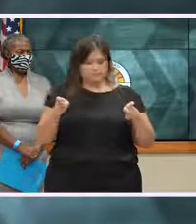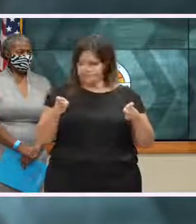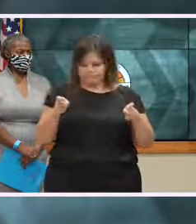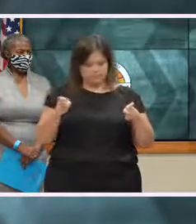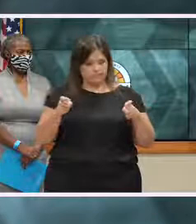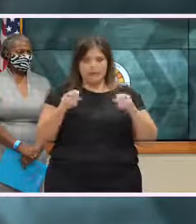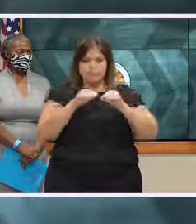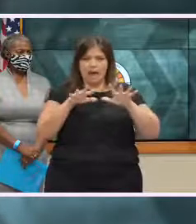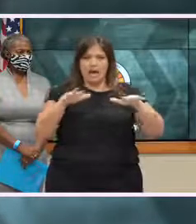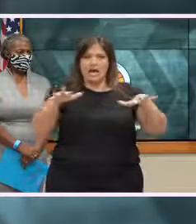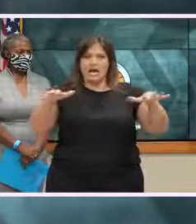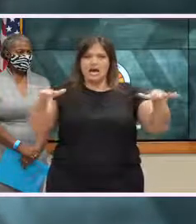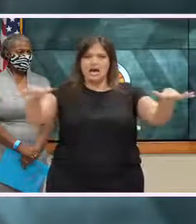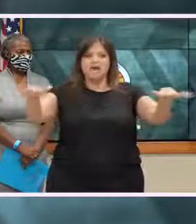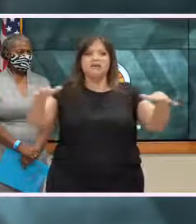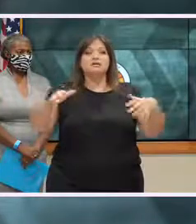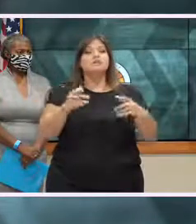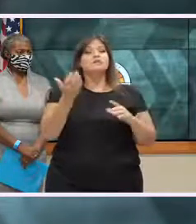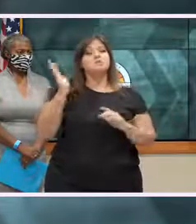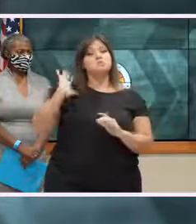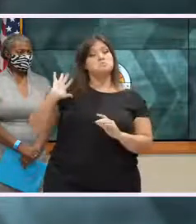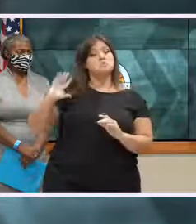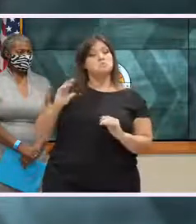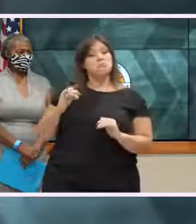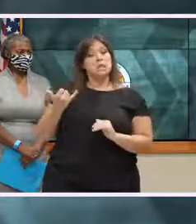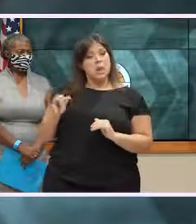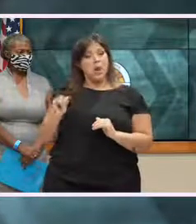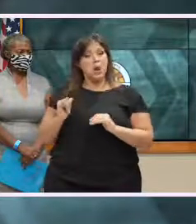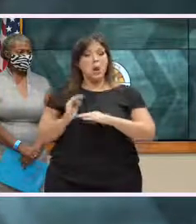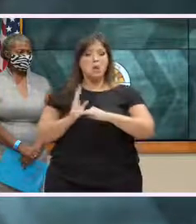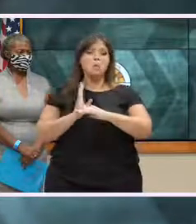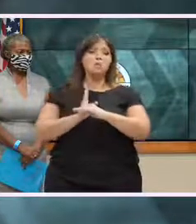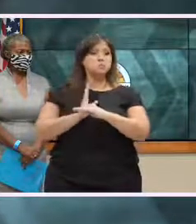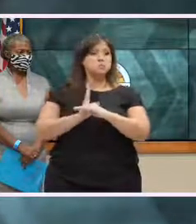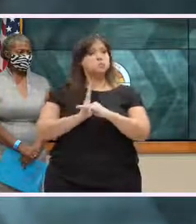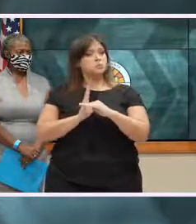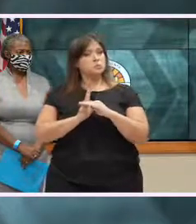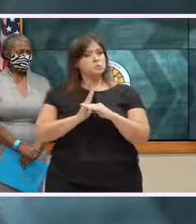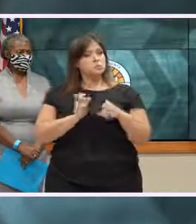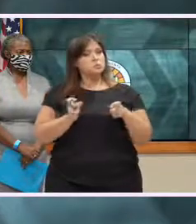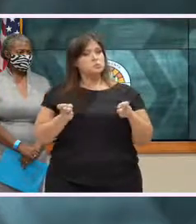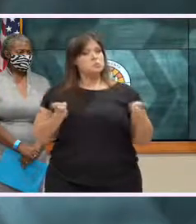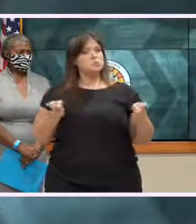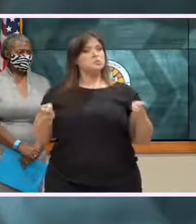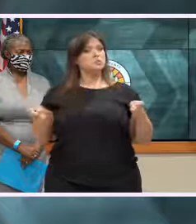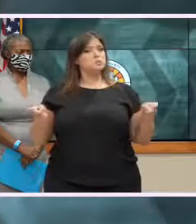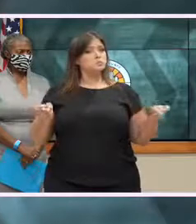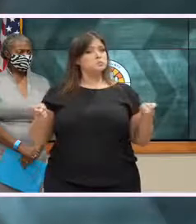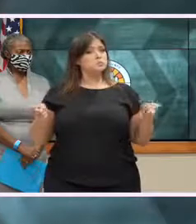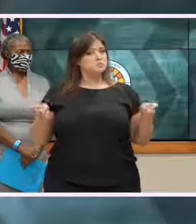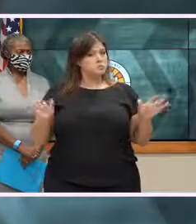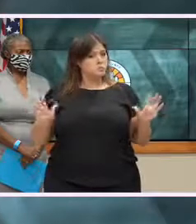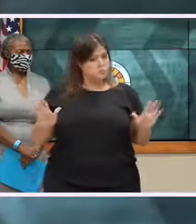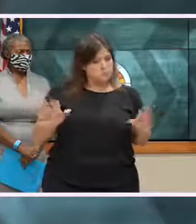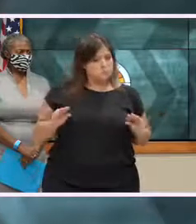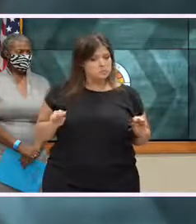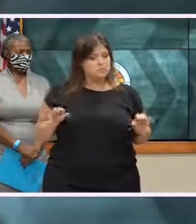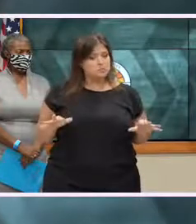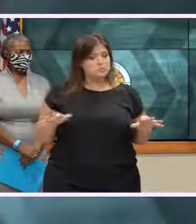of the virus. At yellow, we were seeing a moderate but controlled spread as the